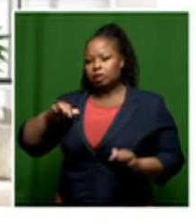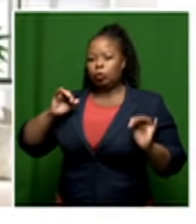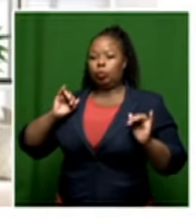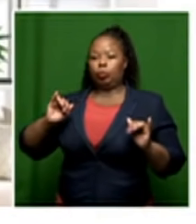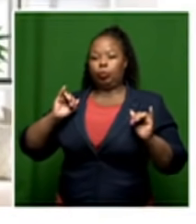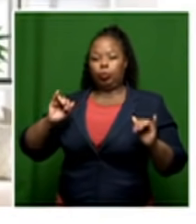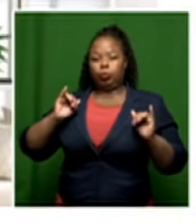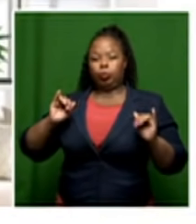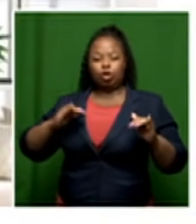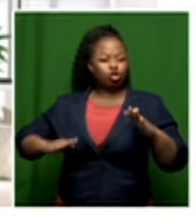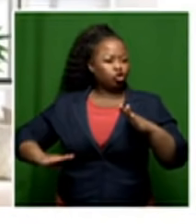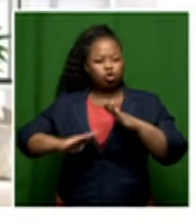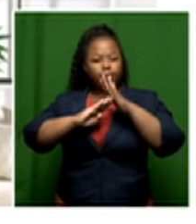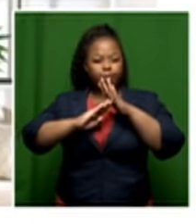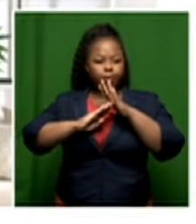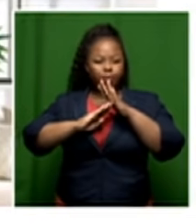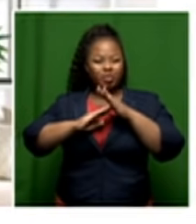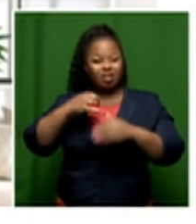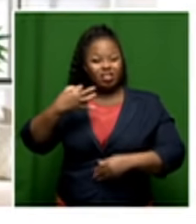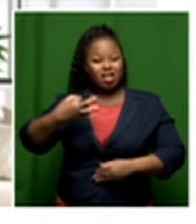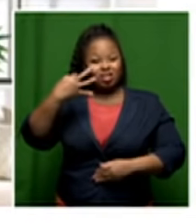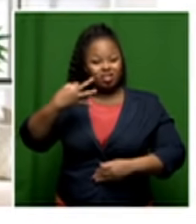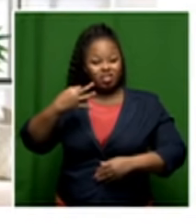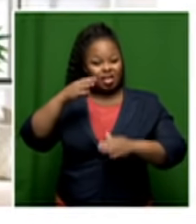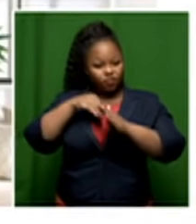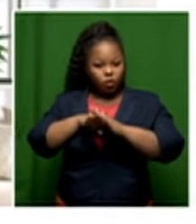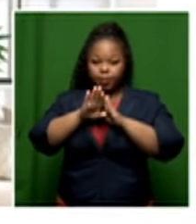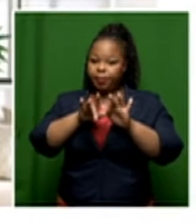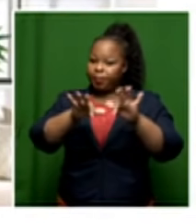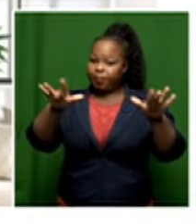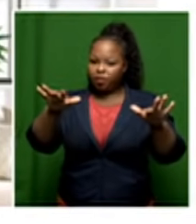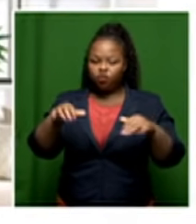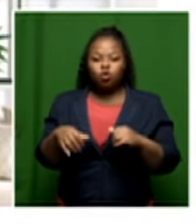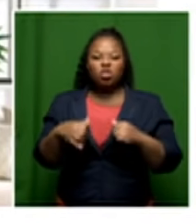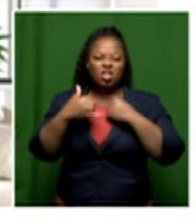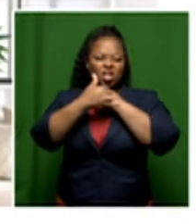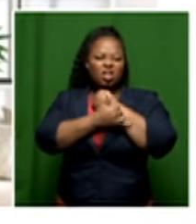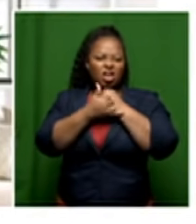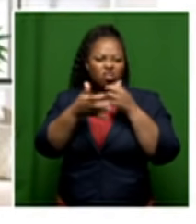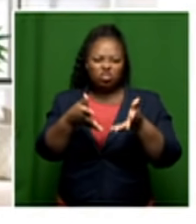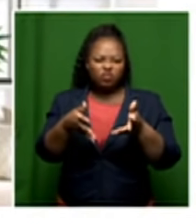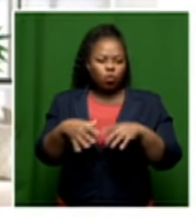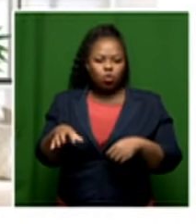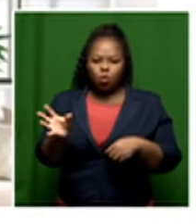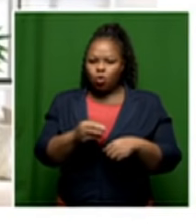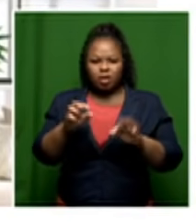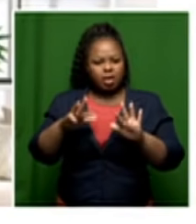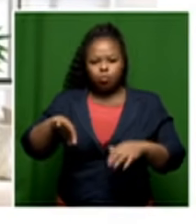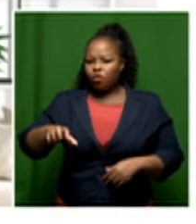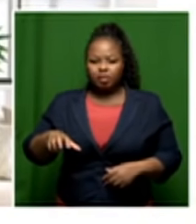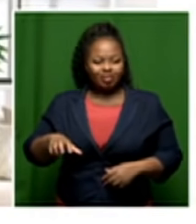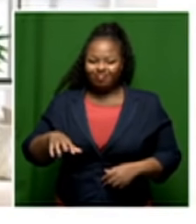at the third wave. I'm talking about nationally. However, when one looks at some of the